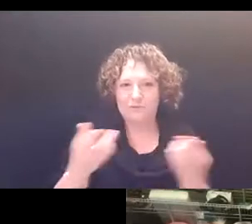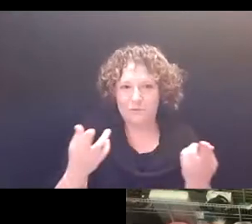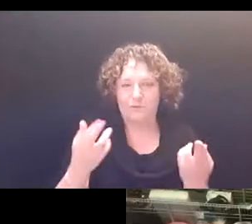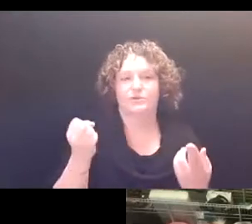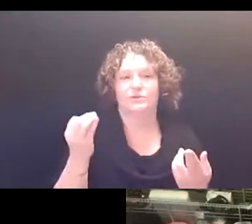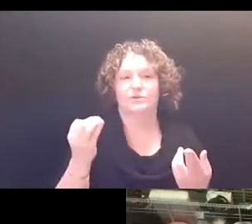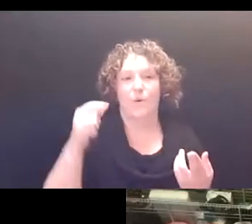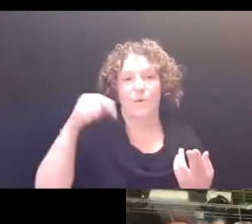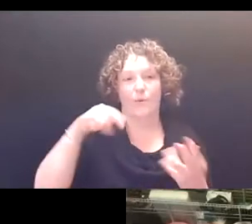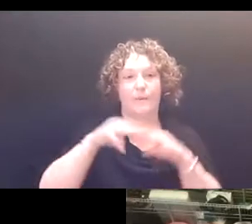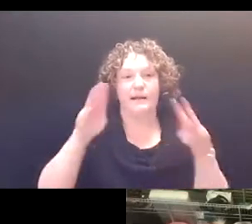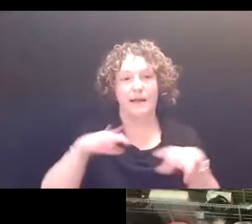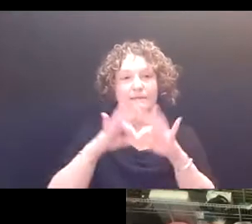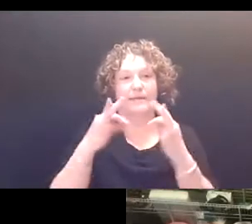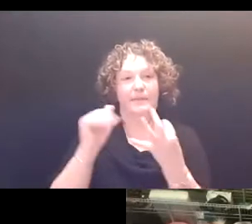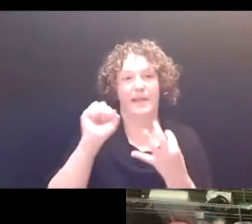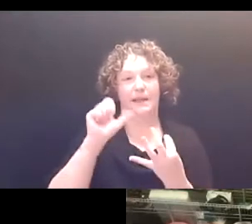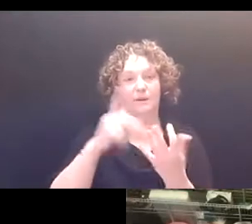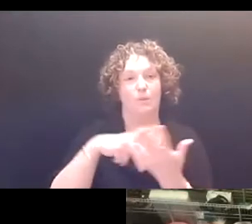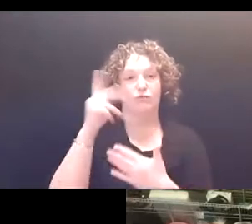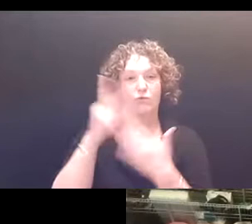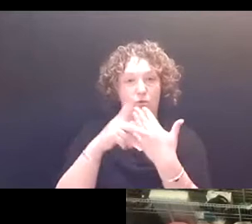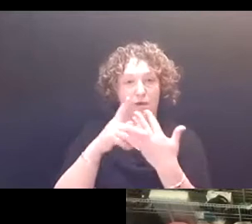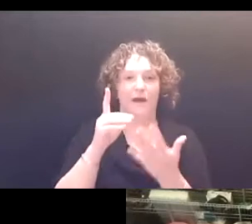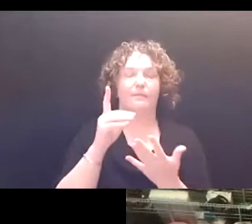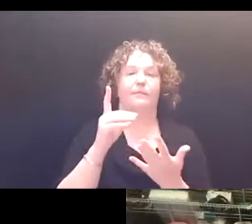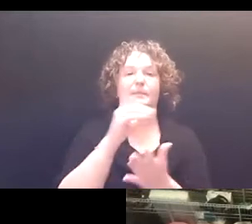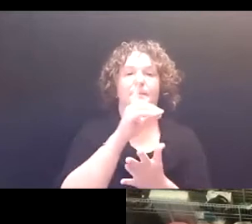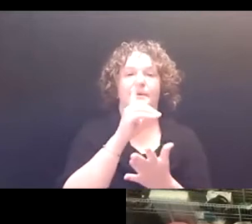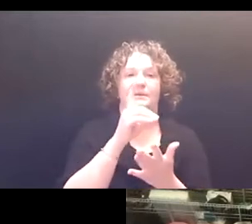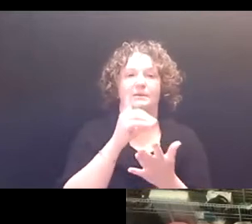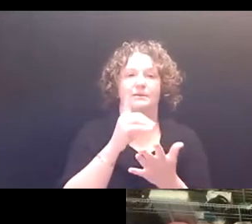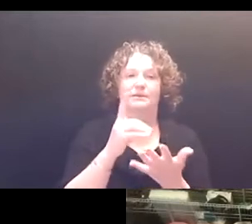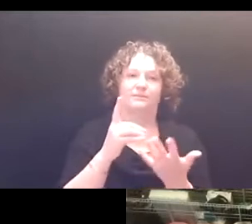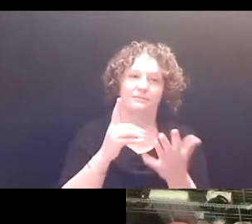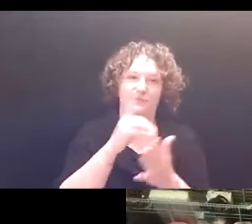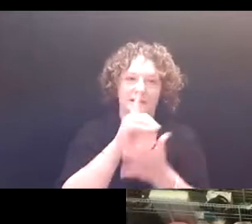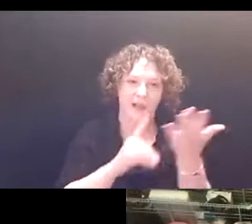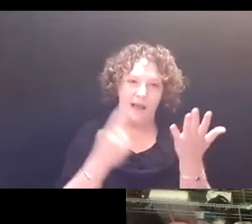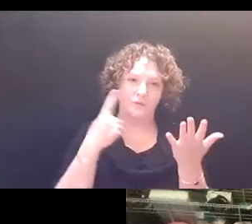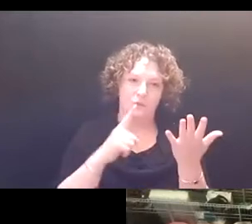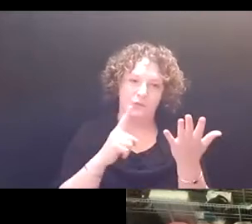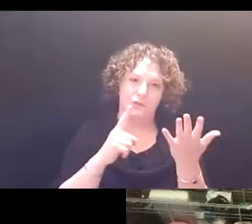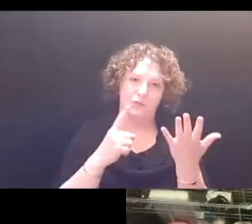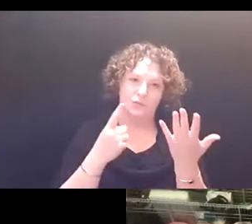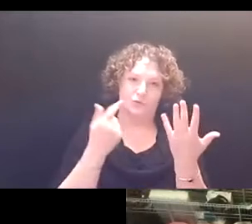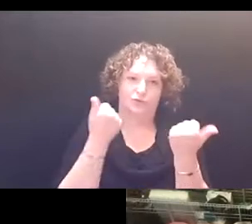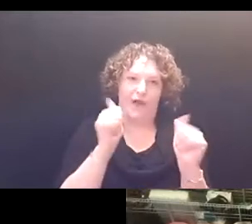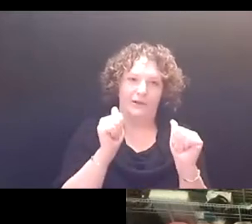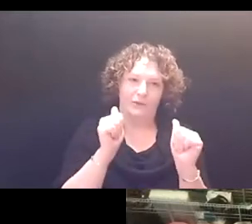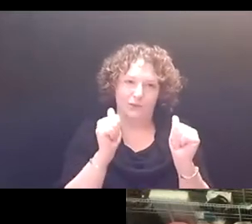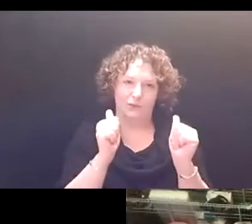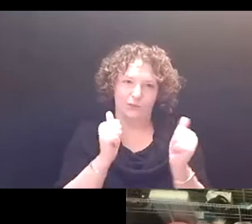aspect. There's a limited availability of resources. So Montana Family ASL program